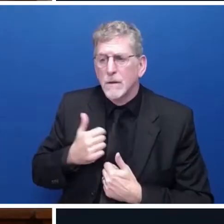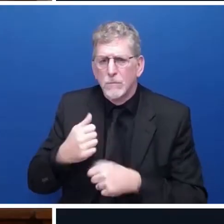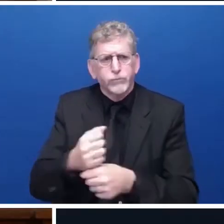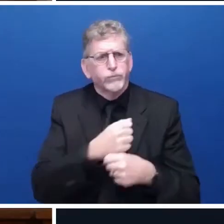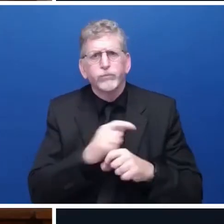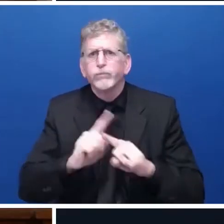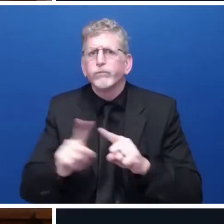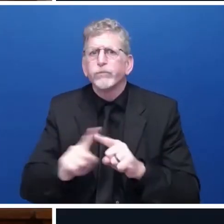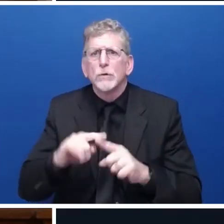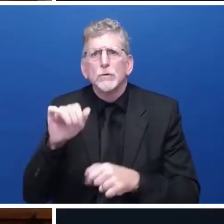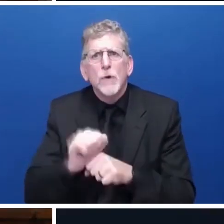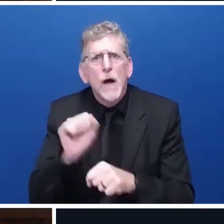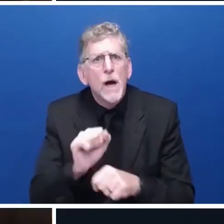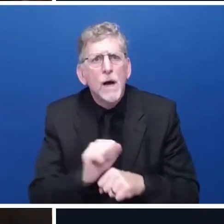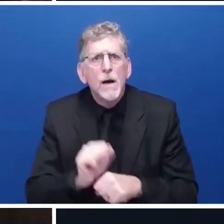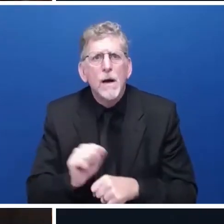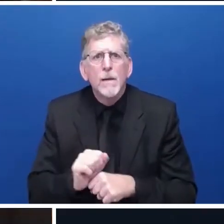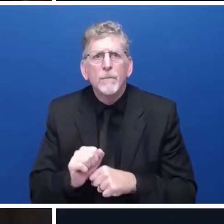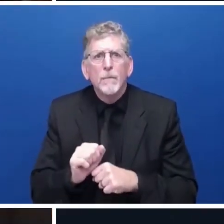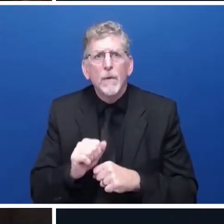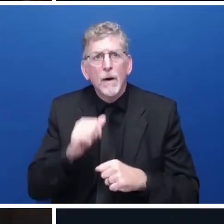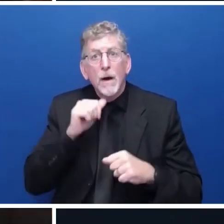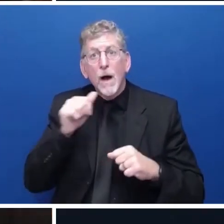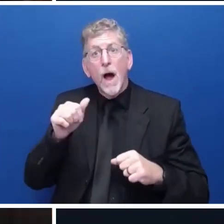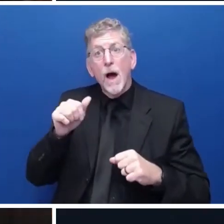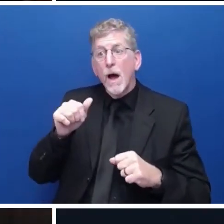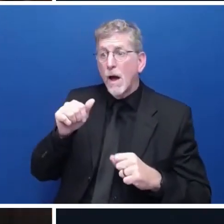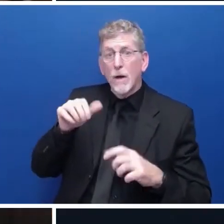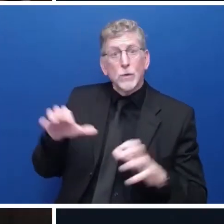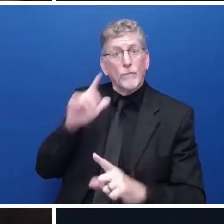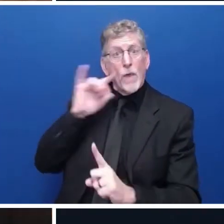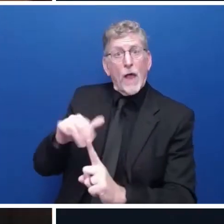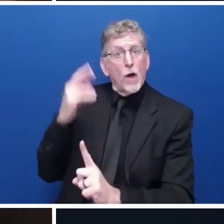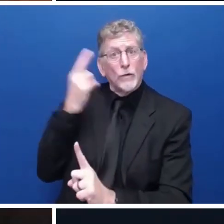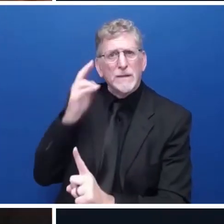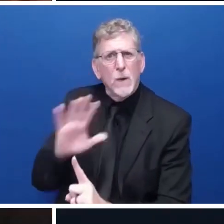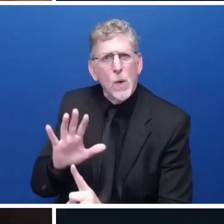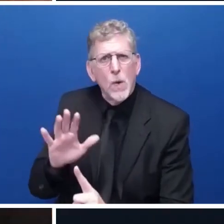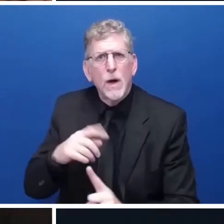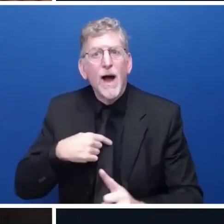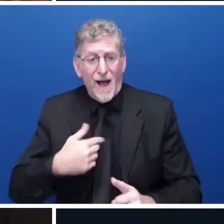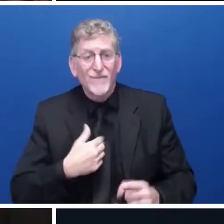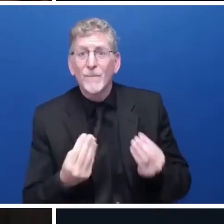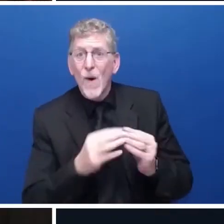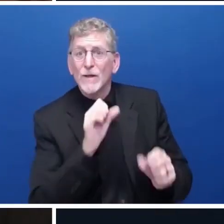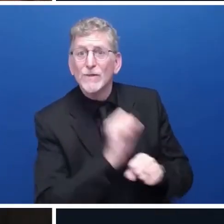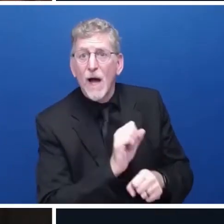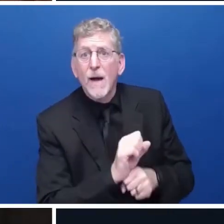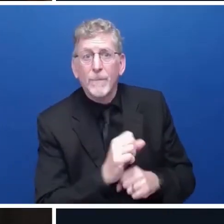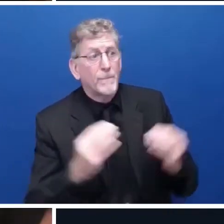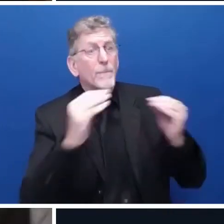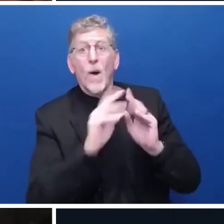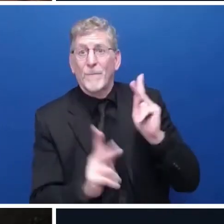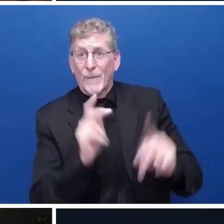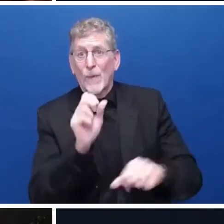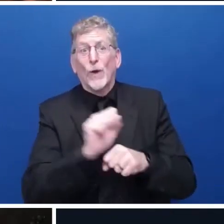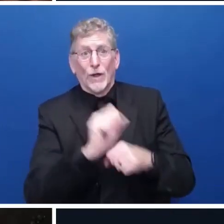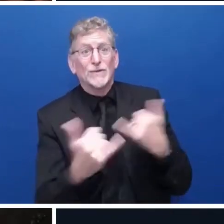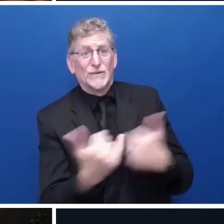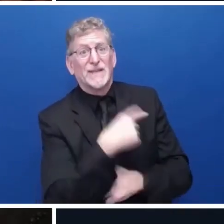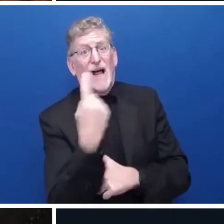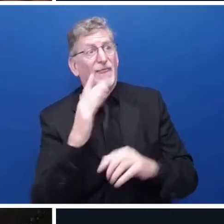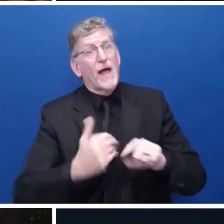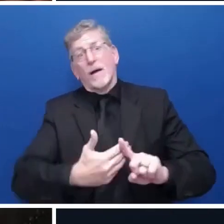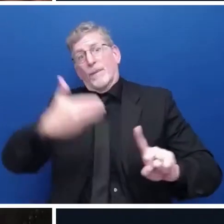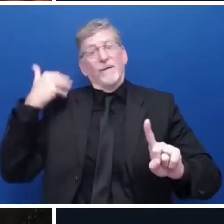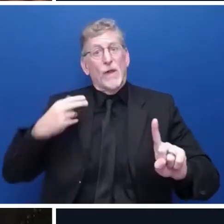as I said, we have more jobs, more people working today than ever before in the history of our country. And NATO countries are friends and allies. They are.